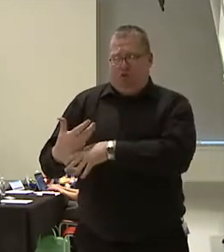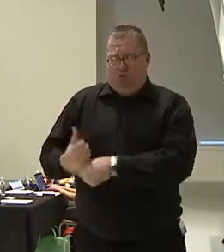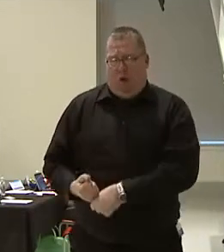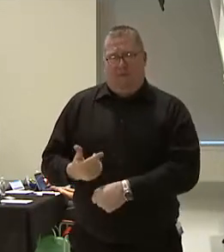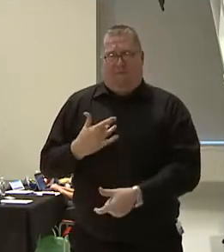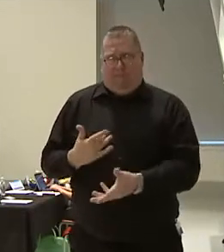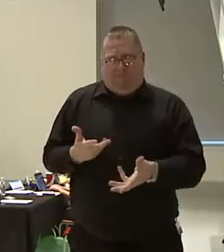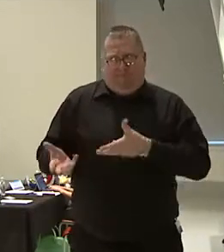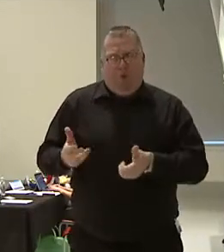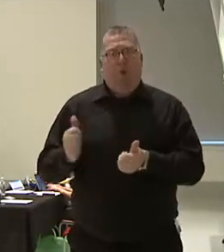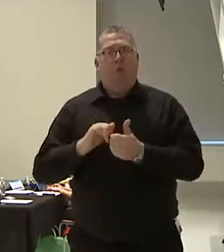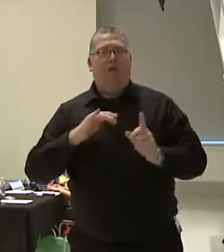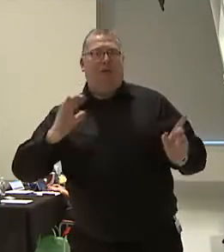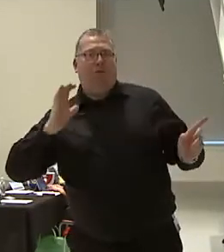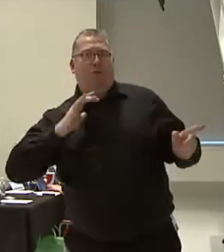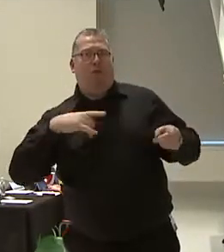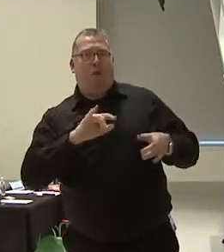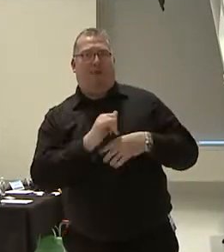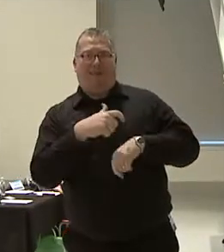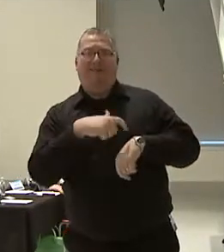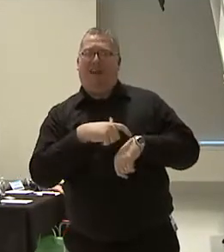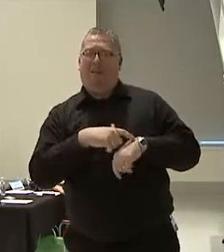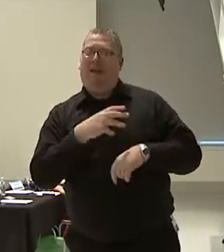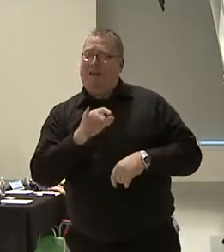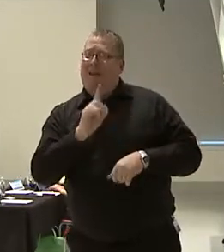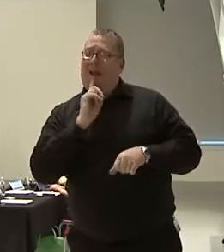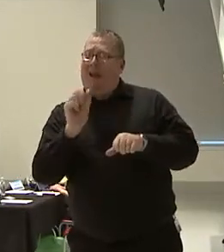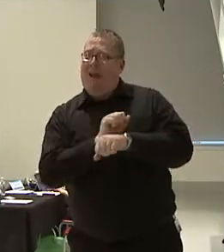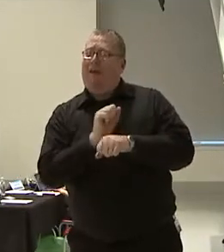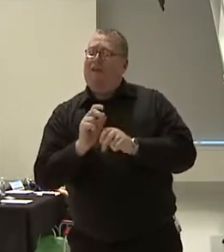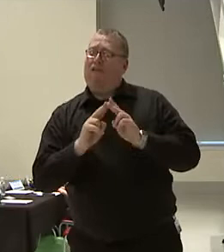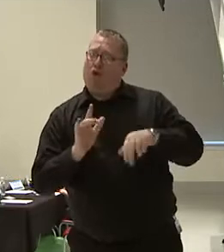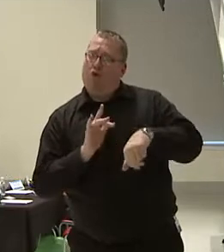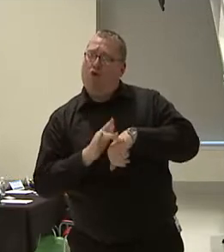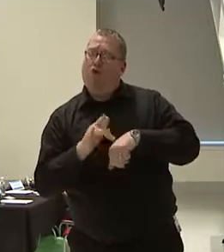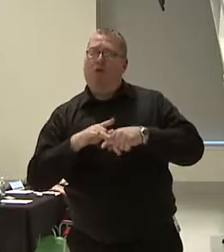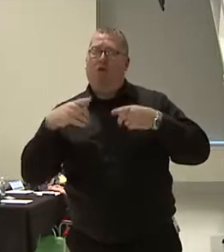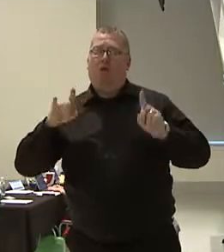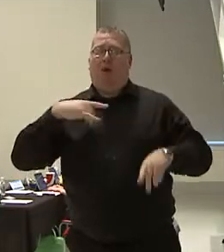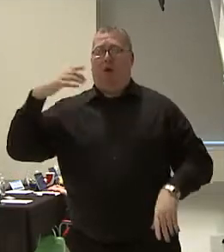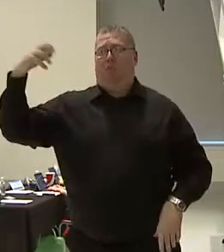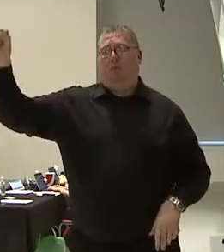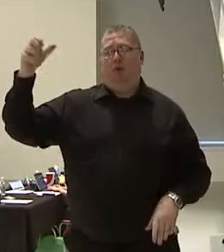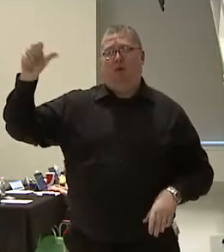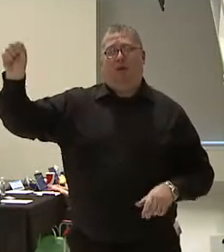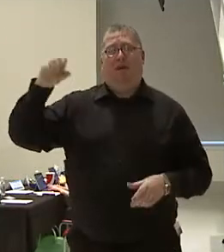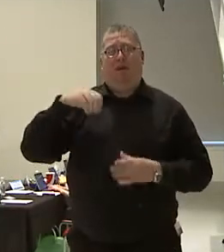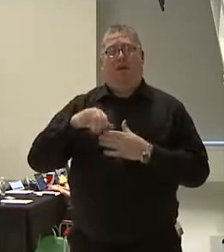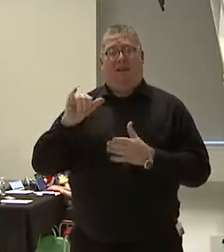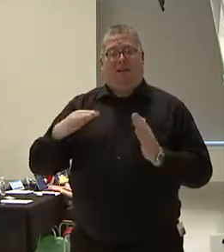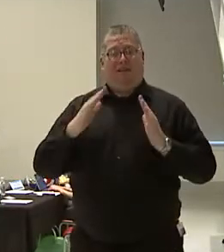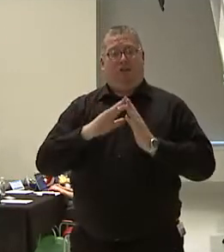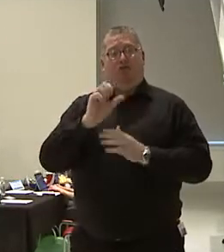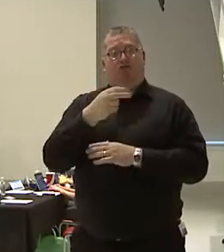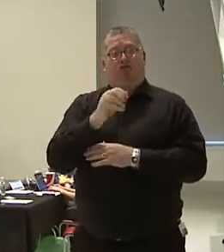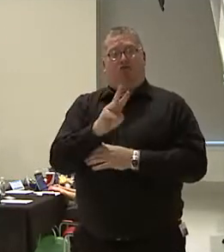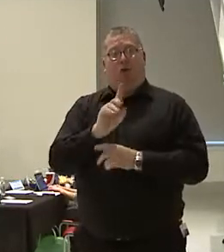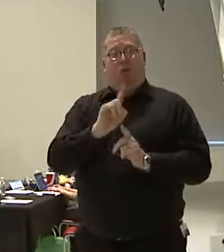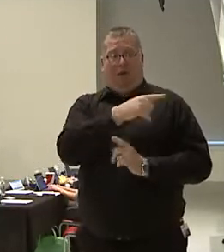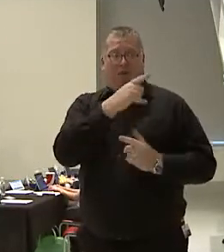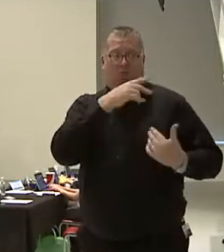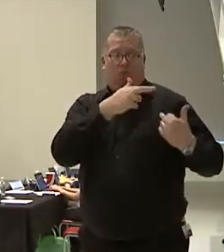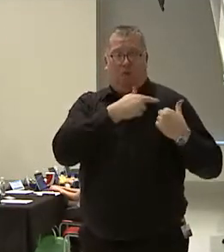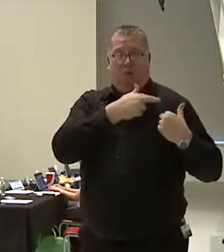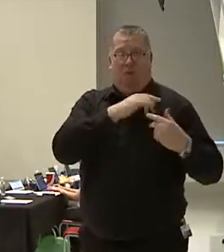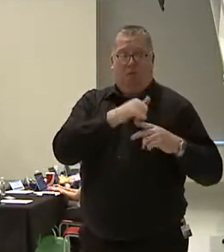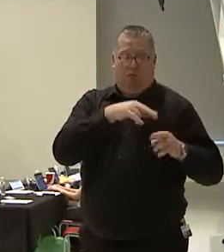might have had with Chief Dotson at that time. And that was actually very early on in the protests in Shaw in St. Louis City, where he is in charge of. The